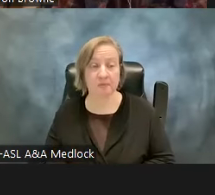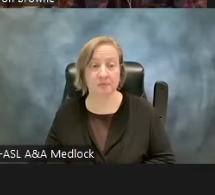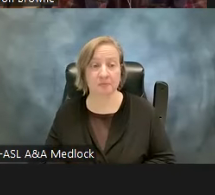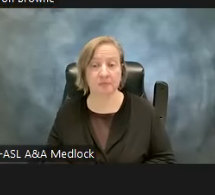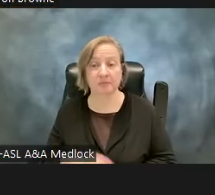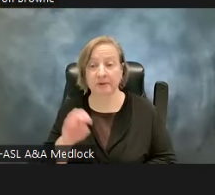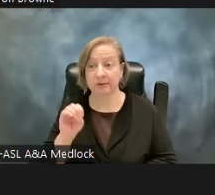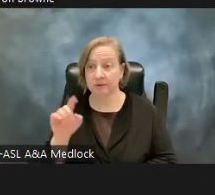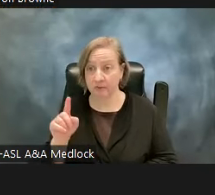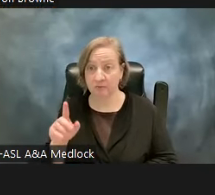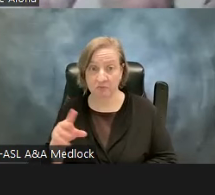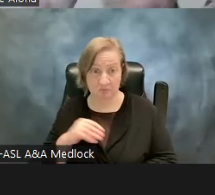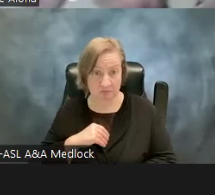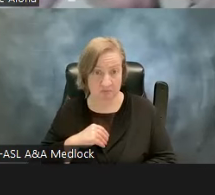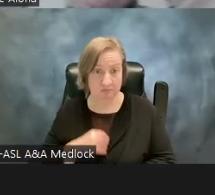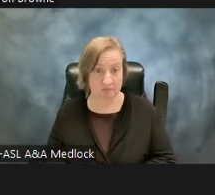E1?